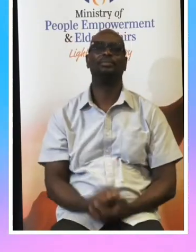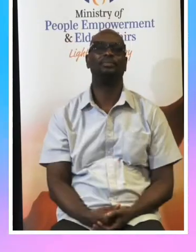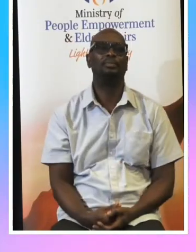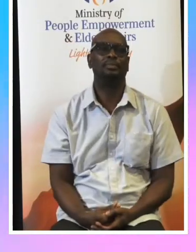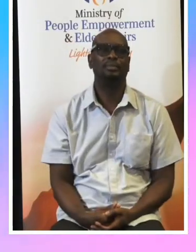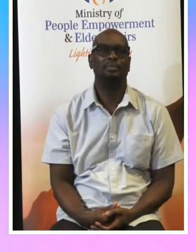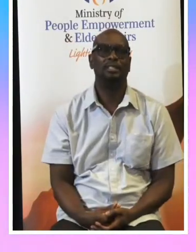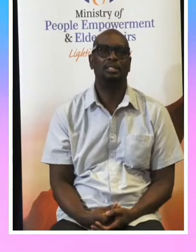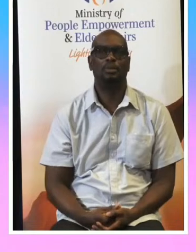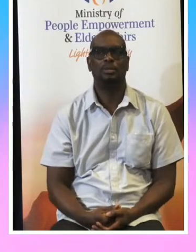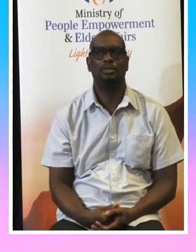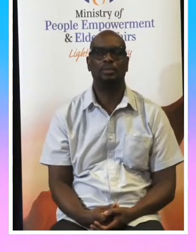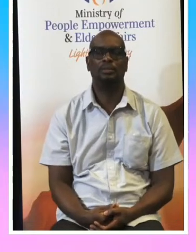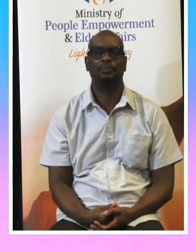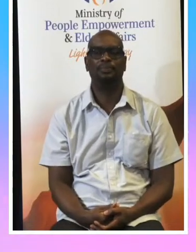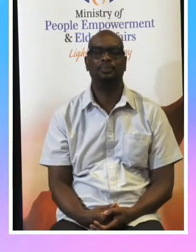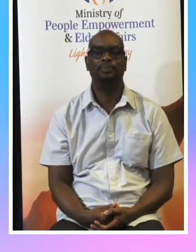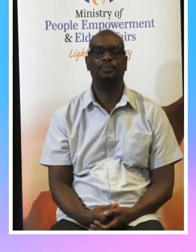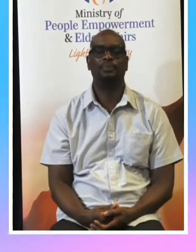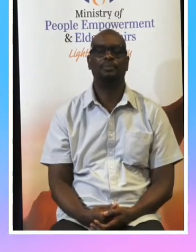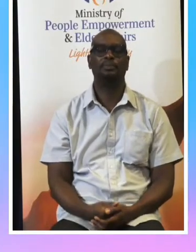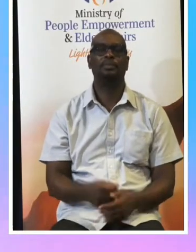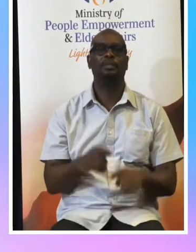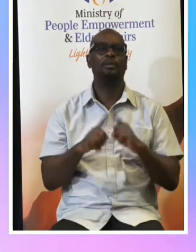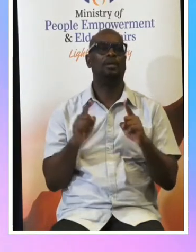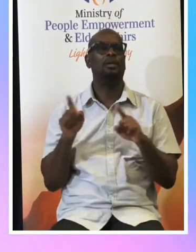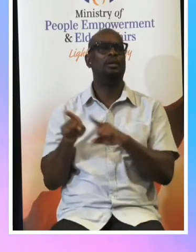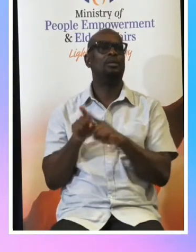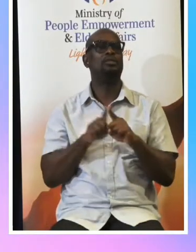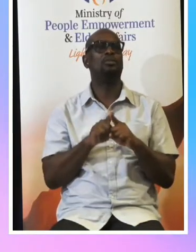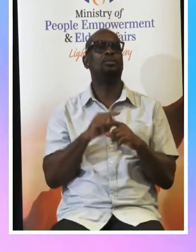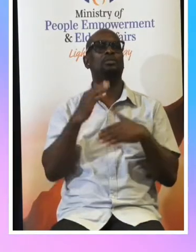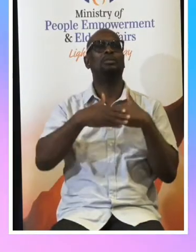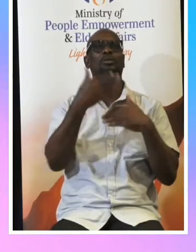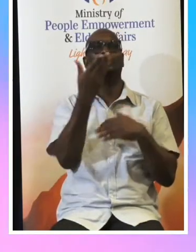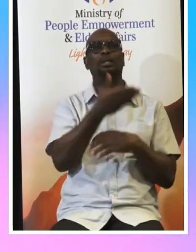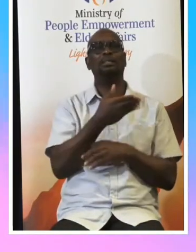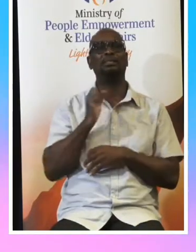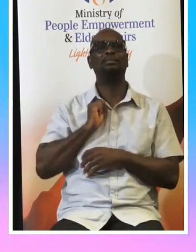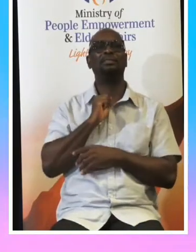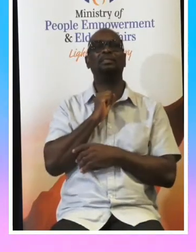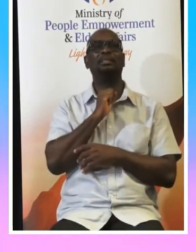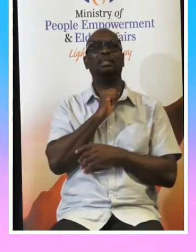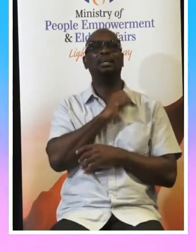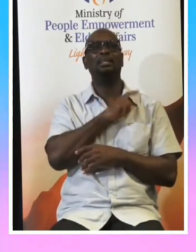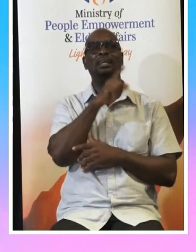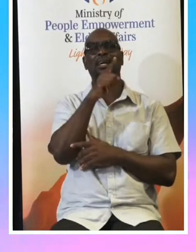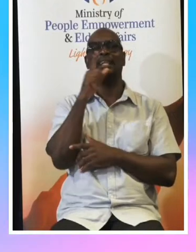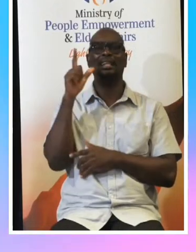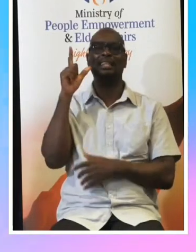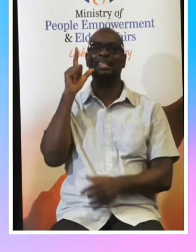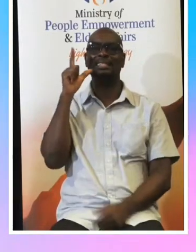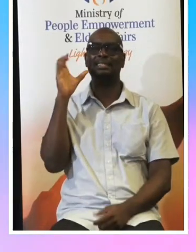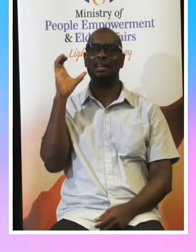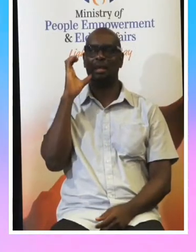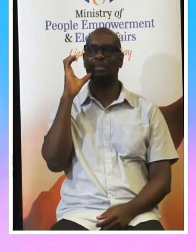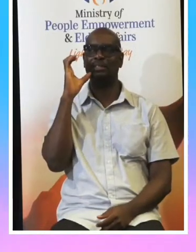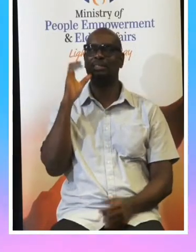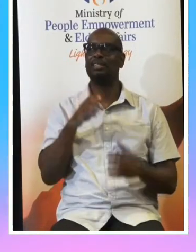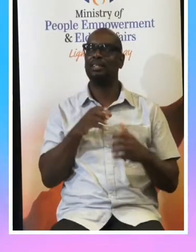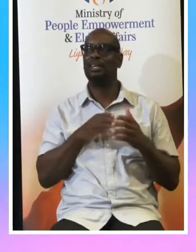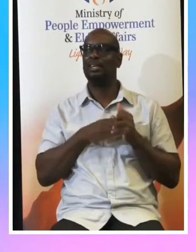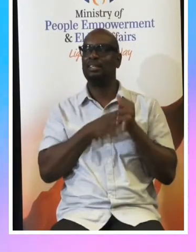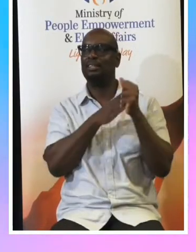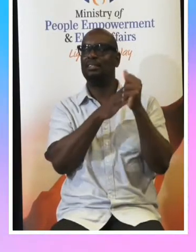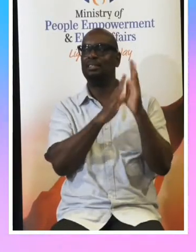Recognize as well Senator Lisa Cummins, who just came in, leader of government business in the Senate.